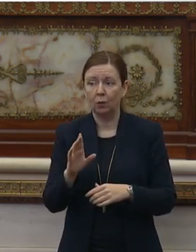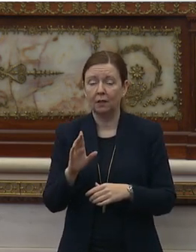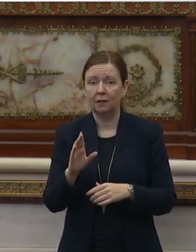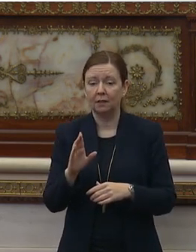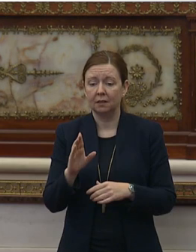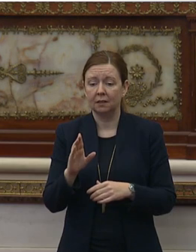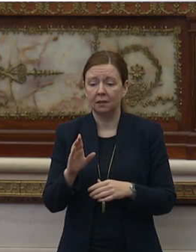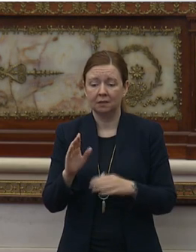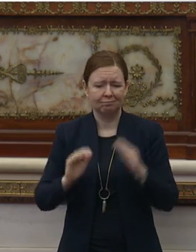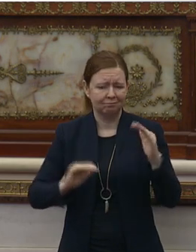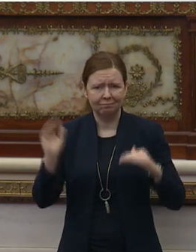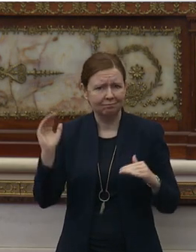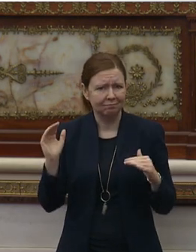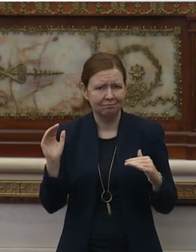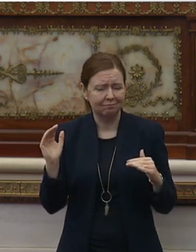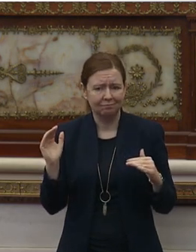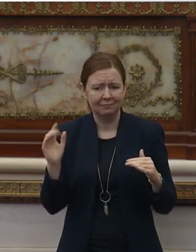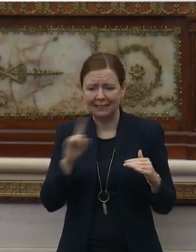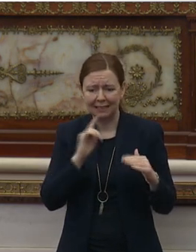ultimately inequitable and did not reach